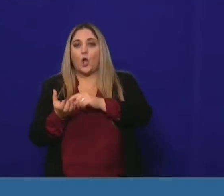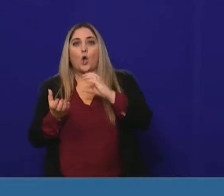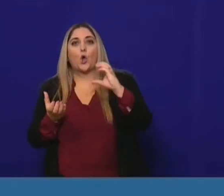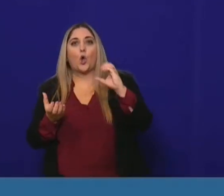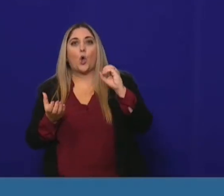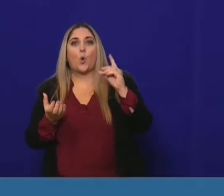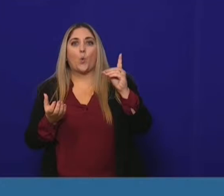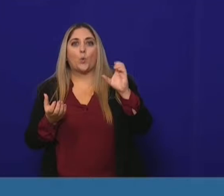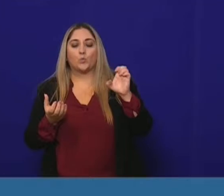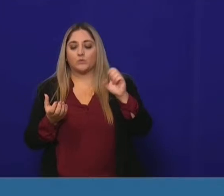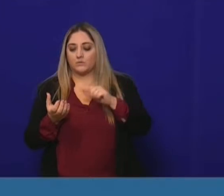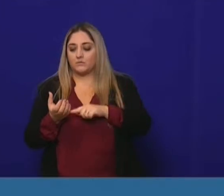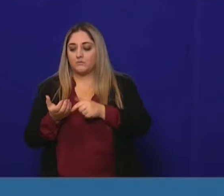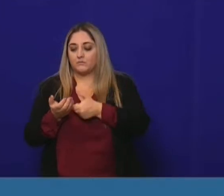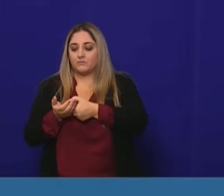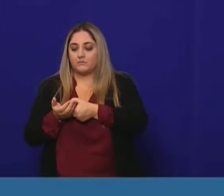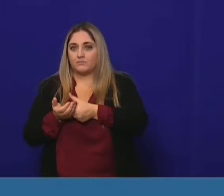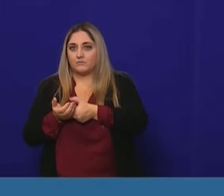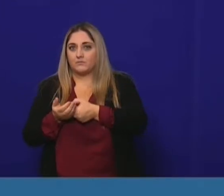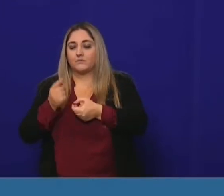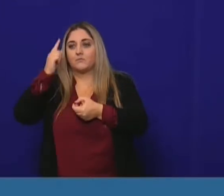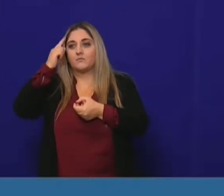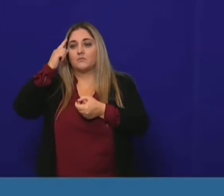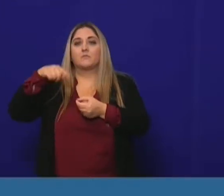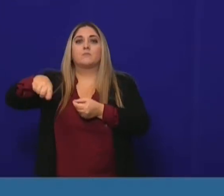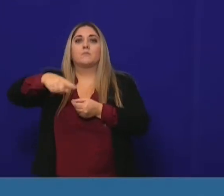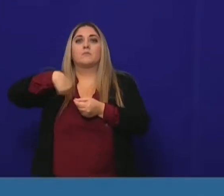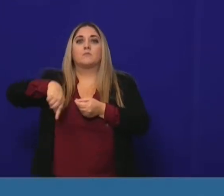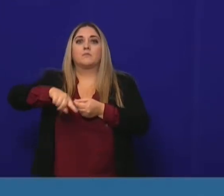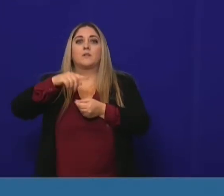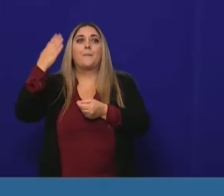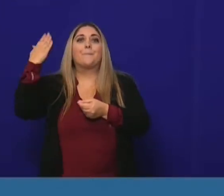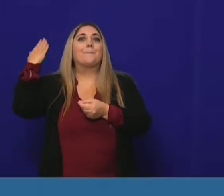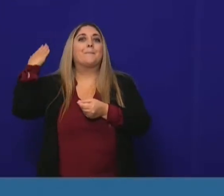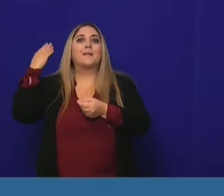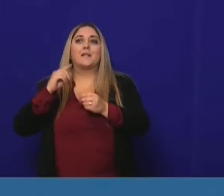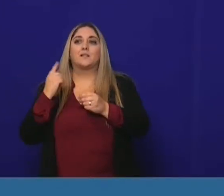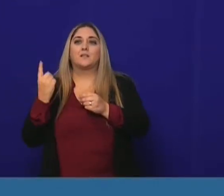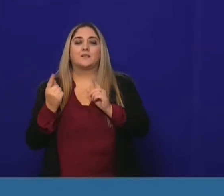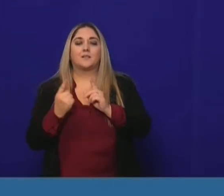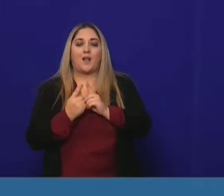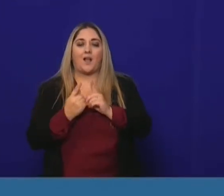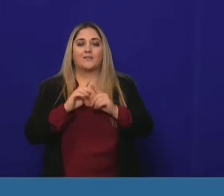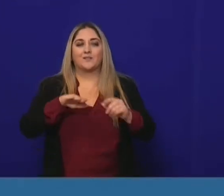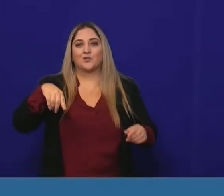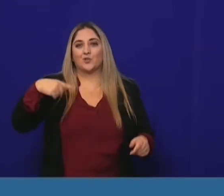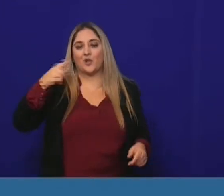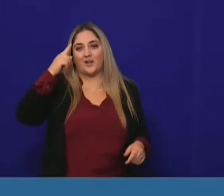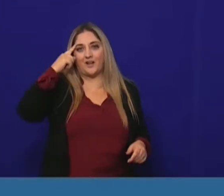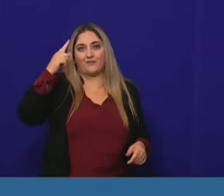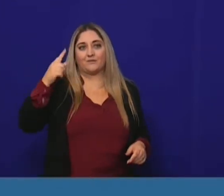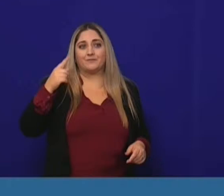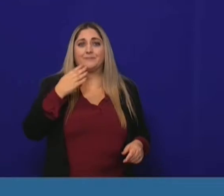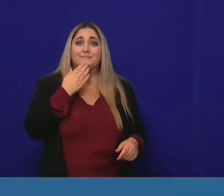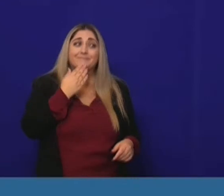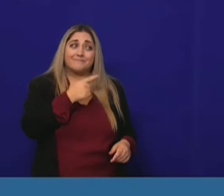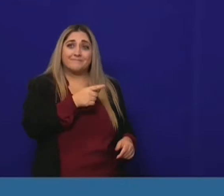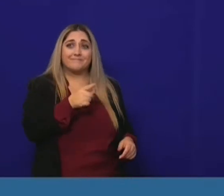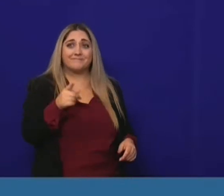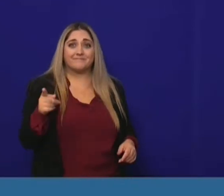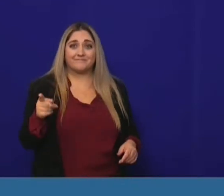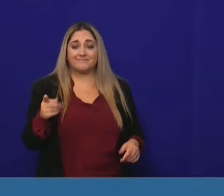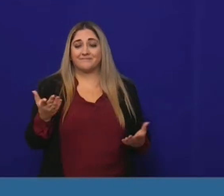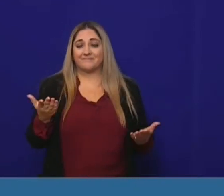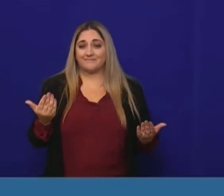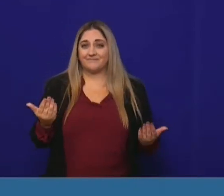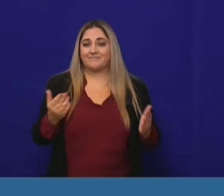il-code fil-mobile phone tiegħu ħalli bekk imbagħad tkun tista' toħroġ l-alert lill-oħrajn. Ġifieri nappella biex in-nies ikomplu jiddownloadjaw din